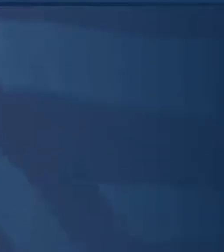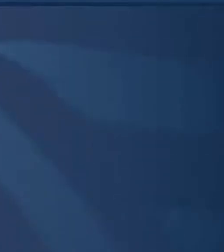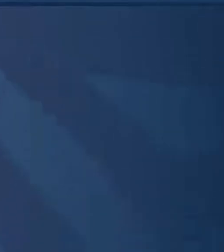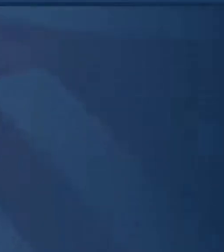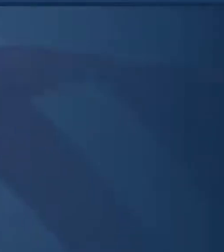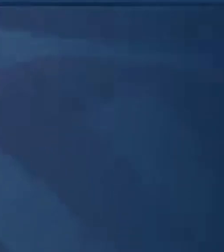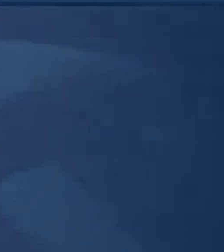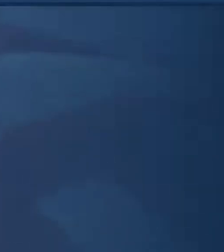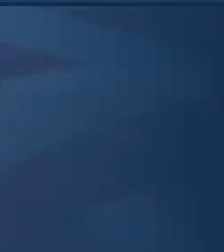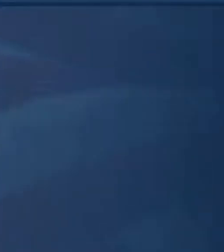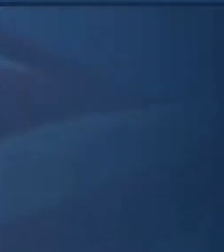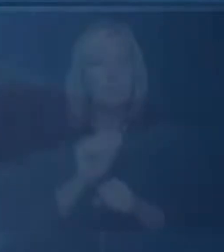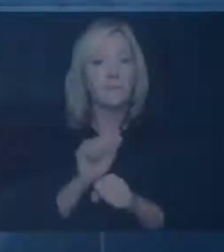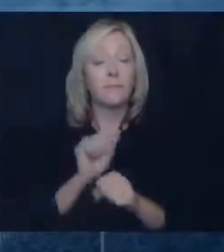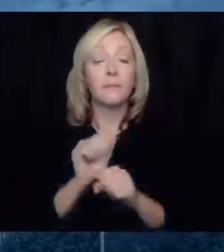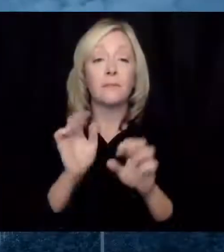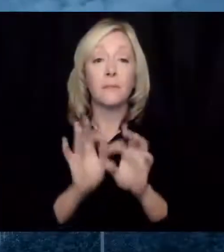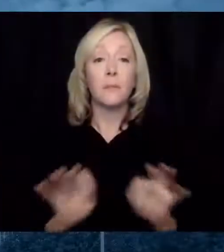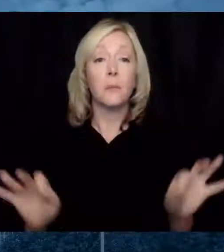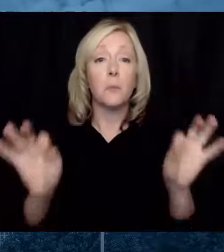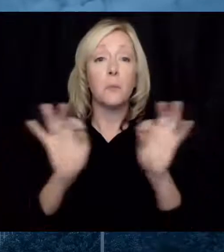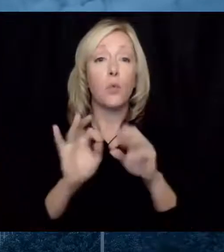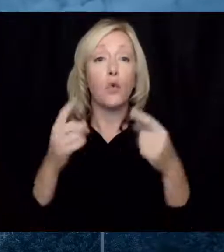Very important, House Bill number 122,